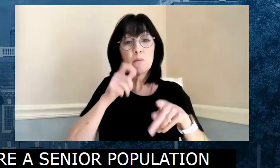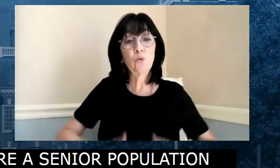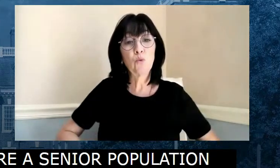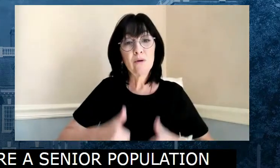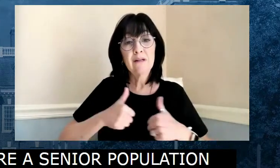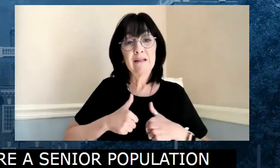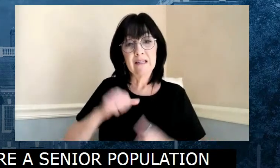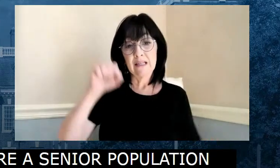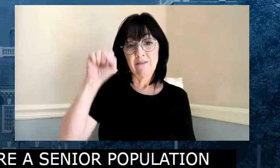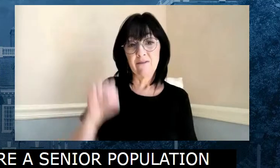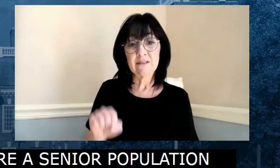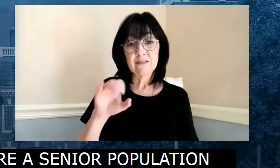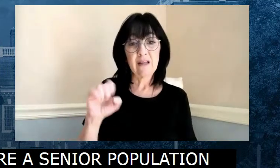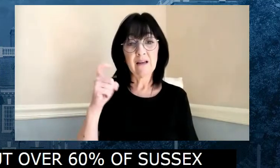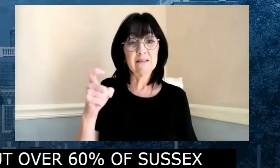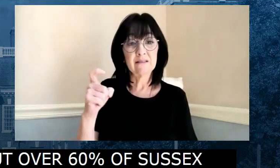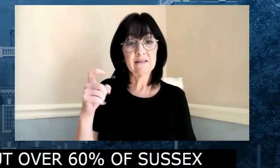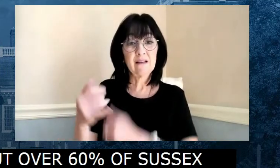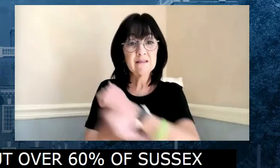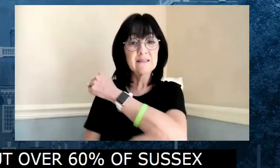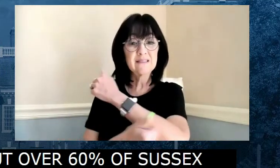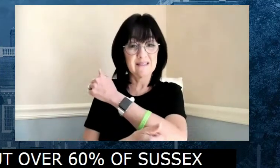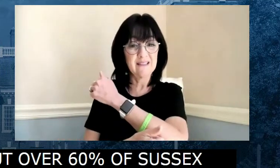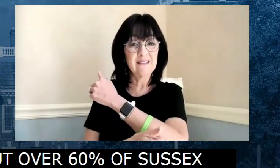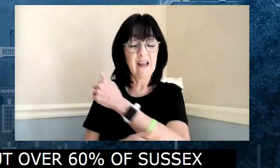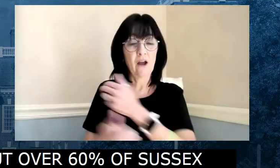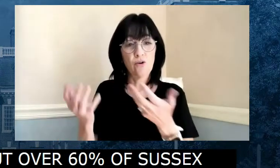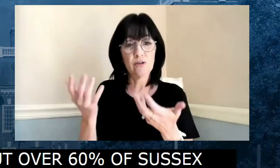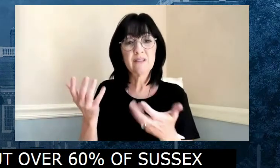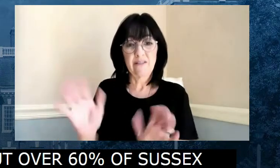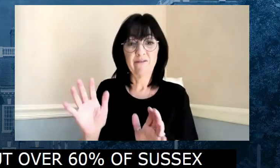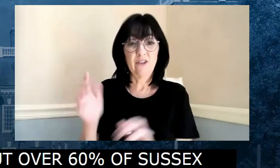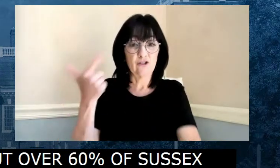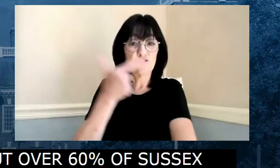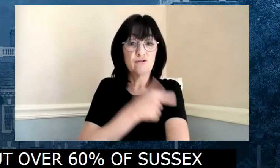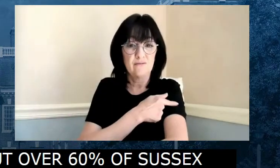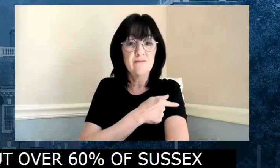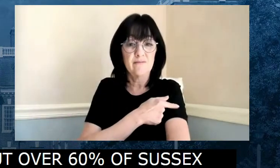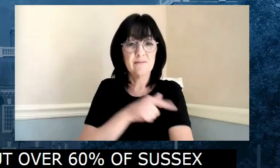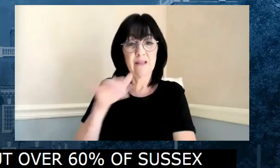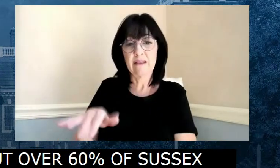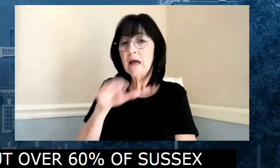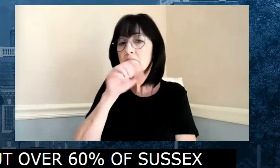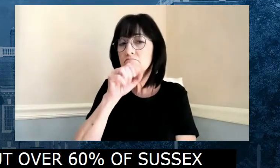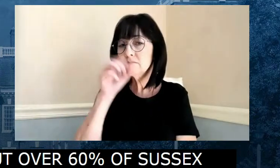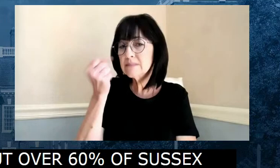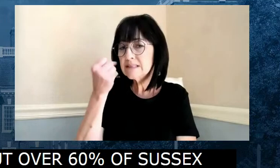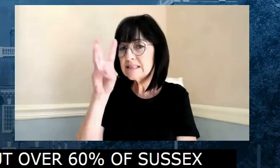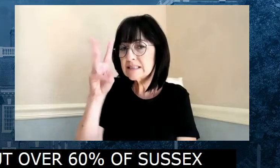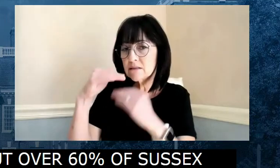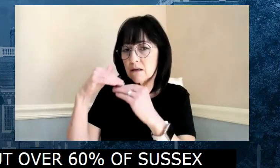least 1 dose, 16 and over. So all adults 16 and over. Newcastle County,